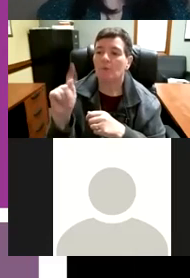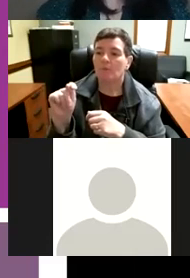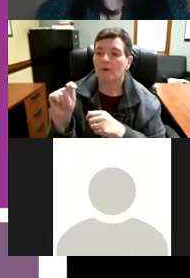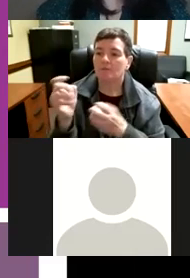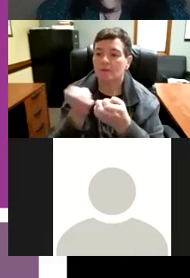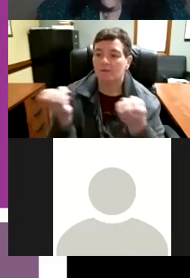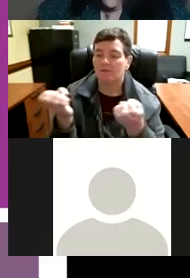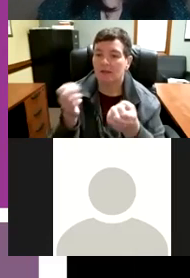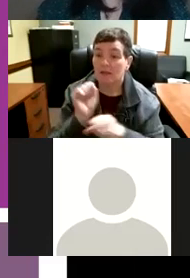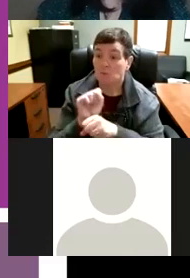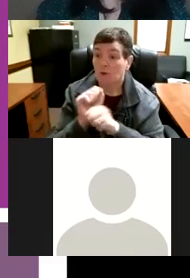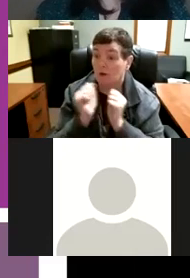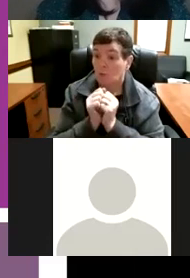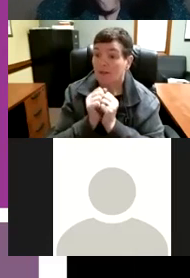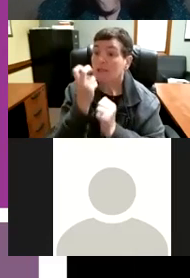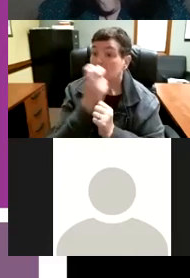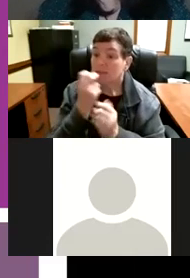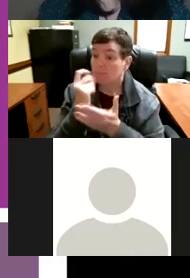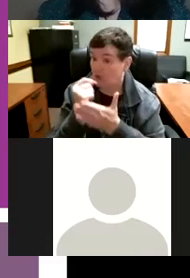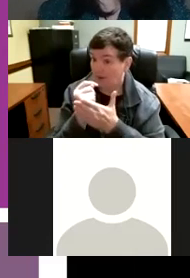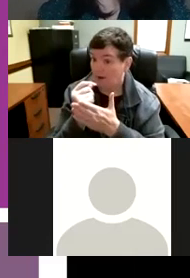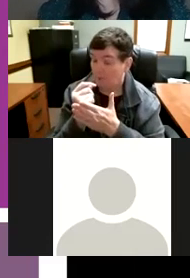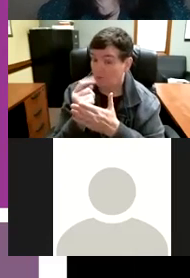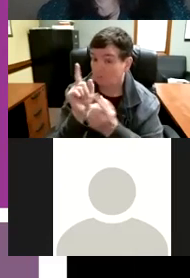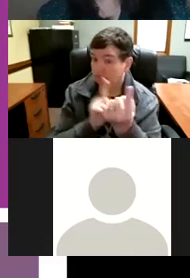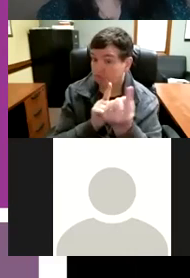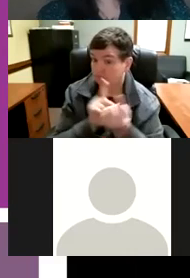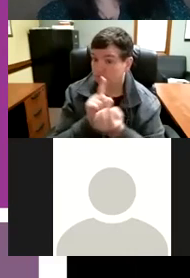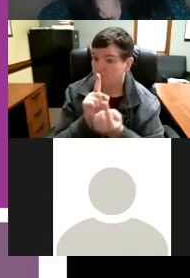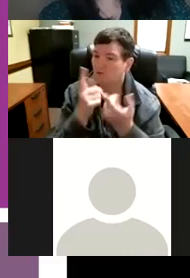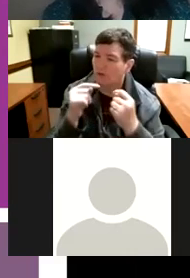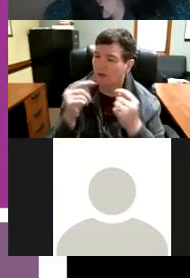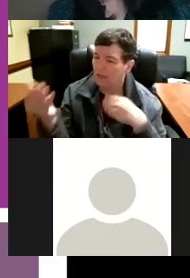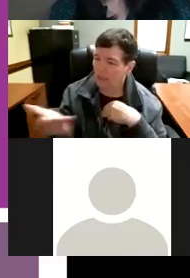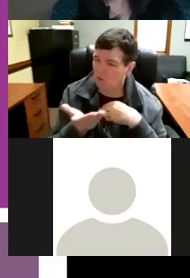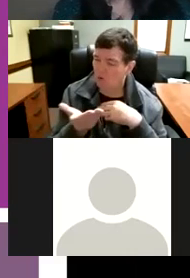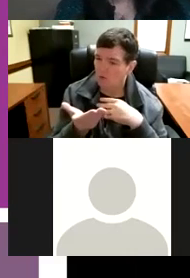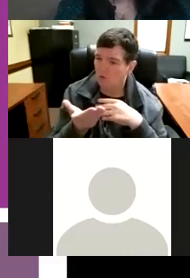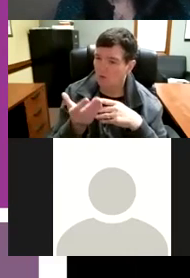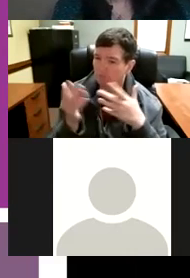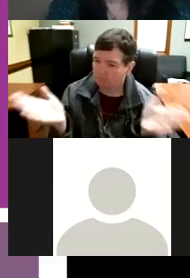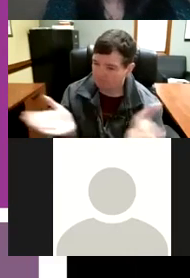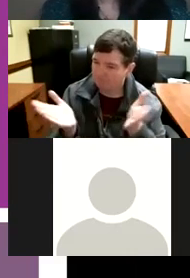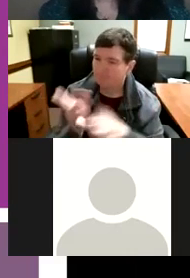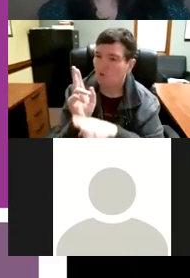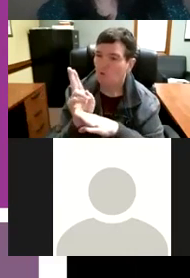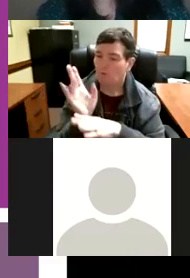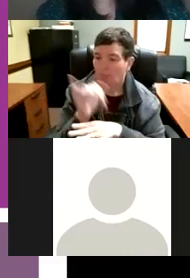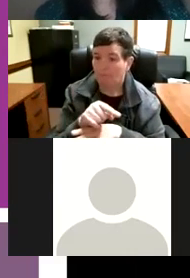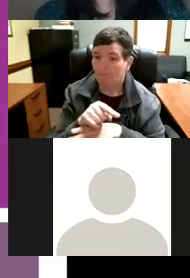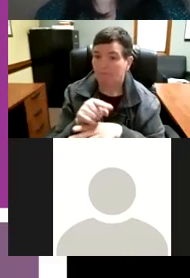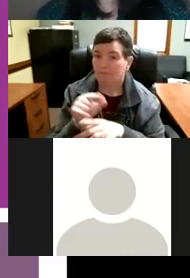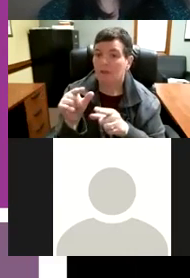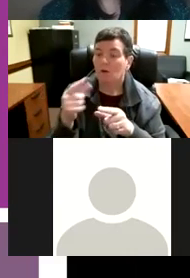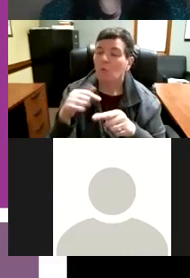working with his speech therapist one-on-one, and she's kind of introducing it and just getting him started with it. So we're